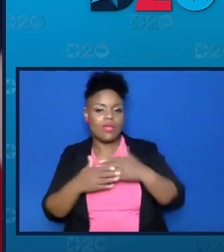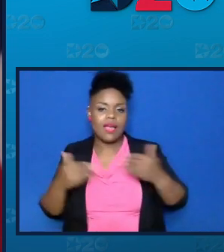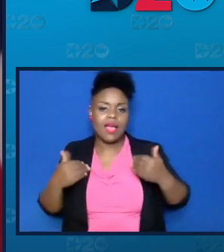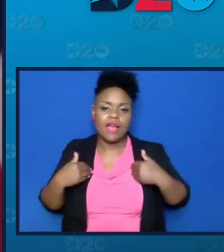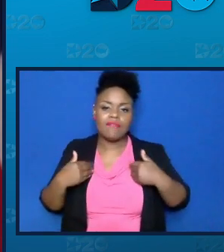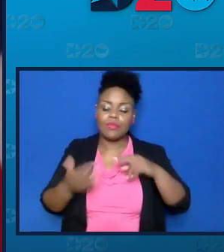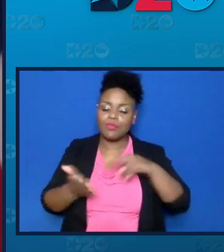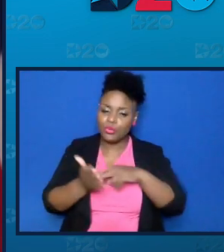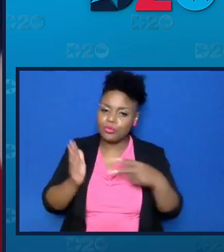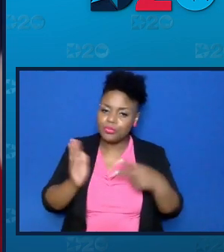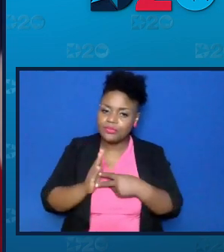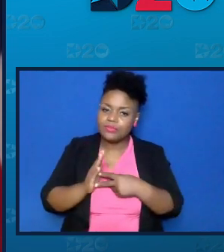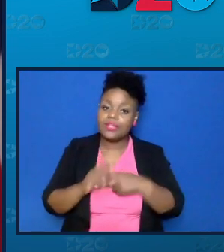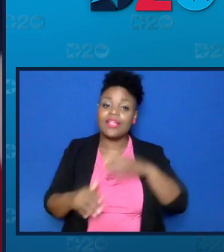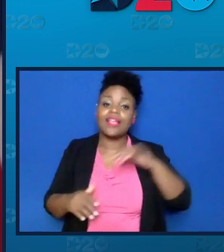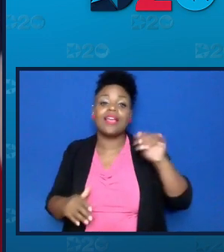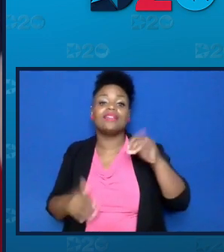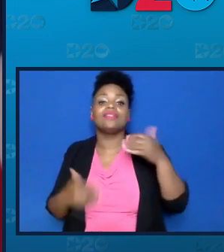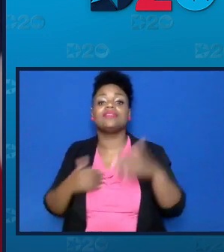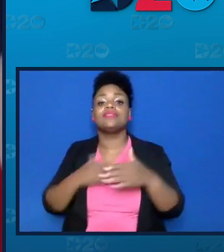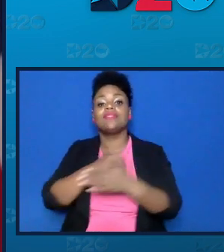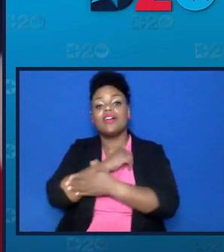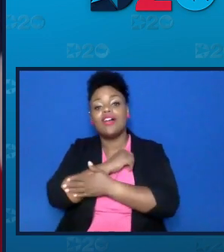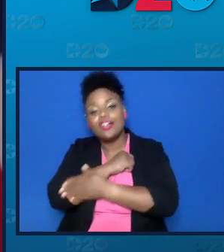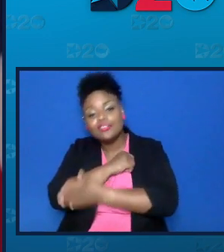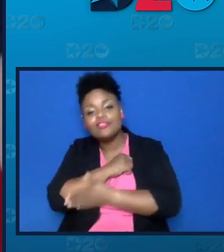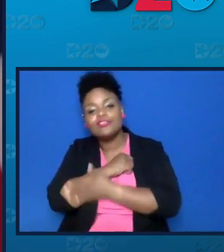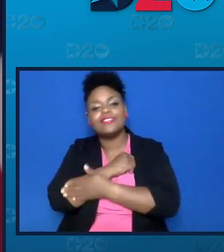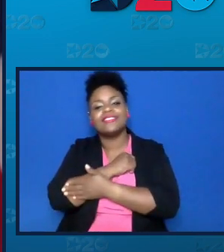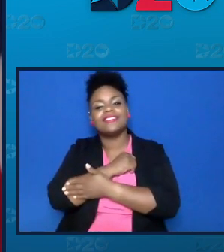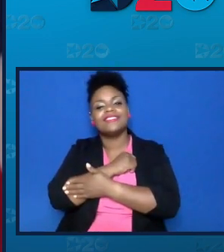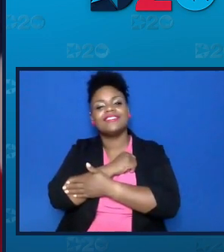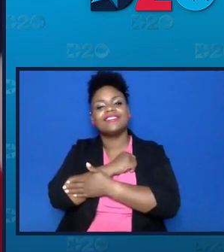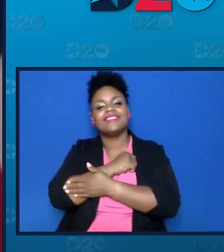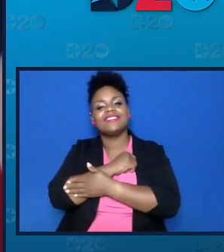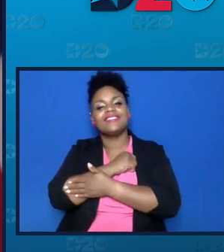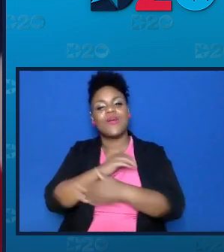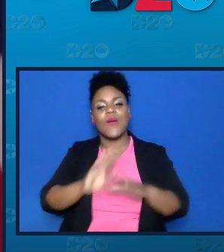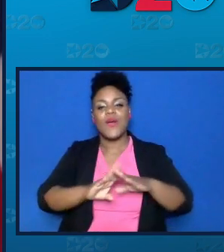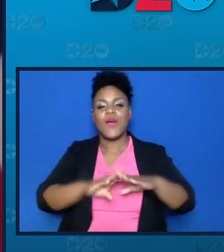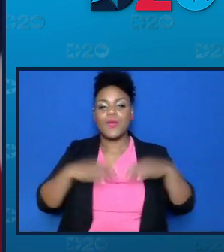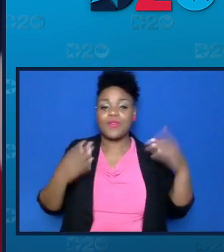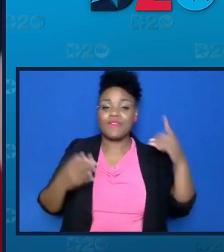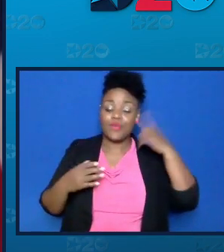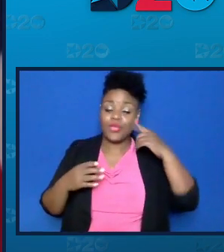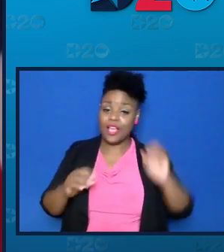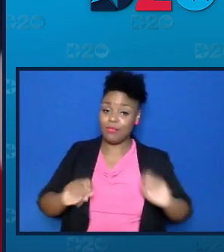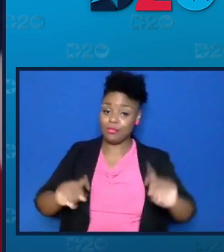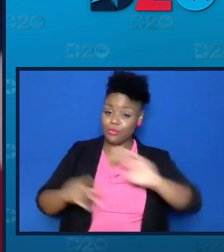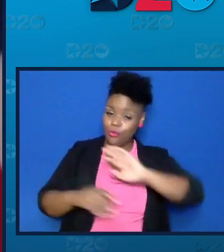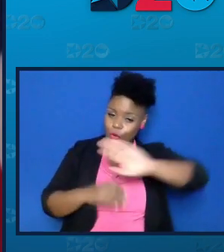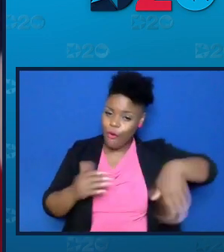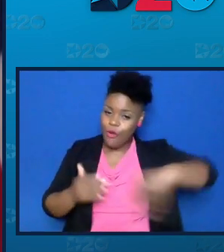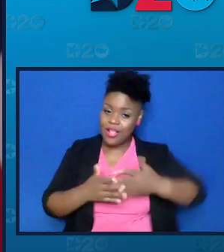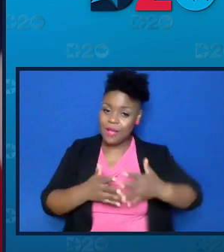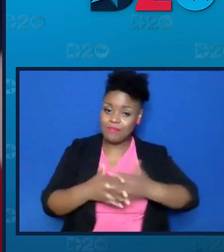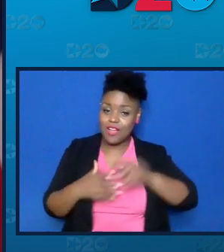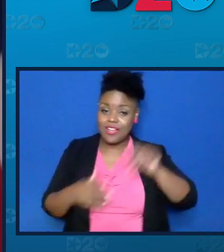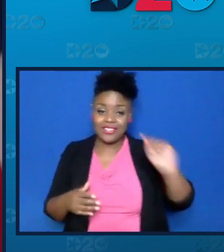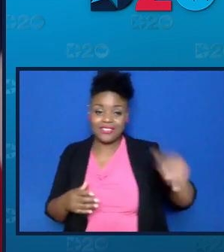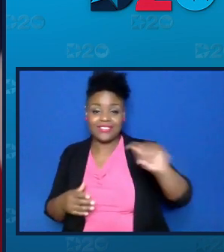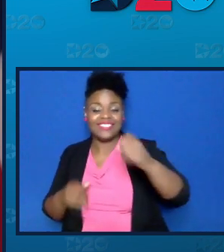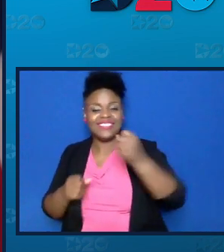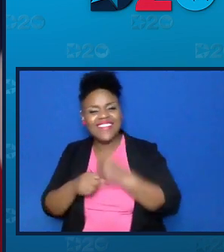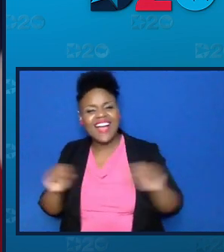as a nation to open the doors of opportunity to all Americans, to save our democracy, to be